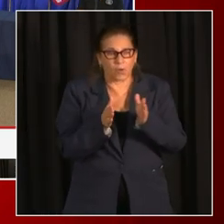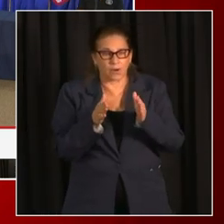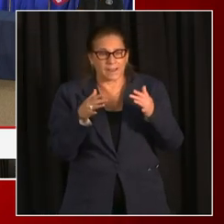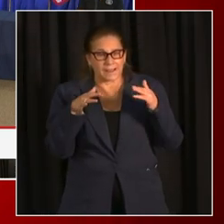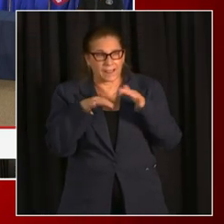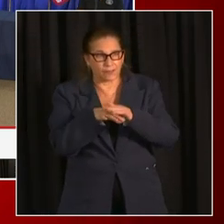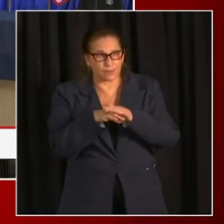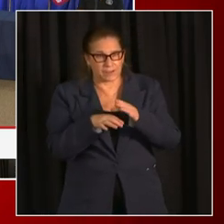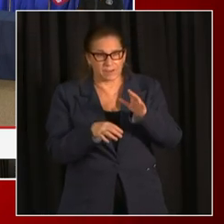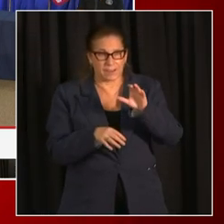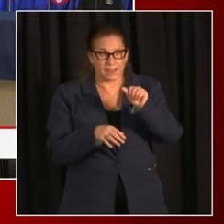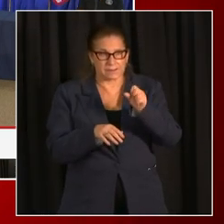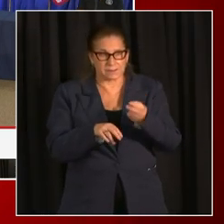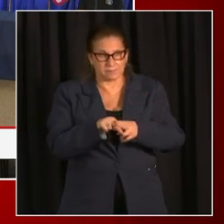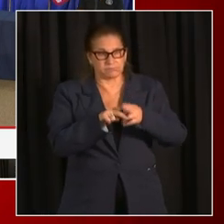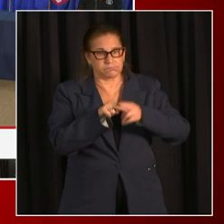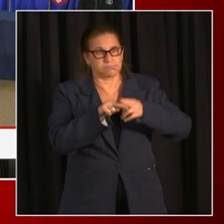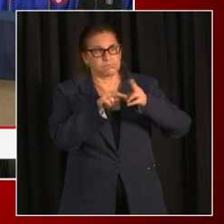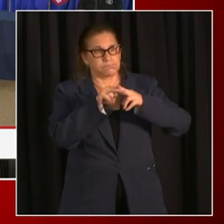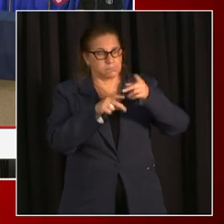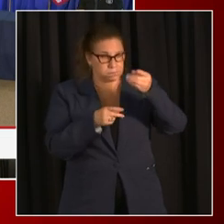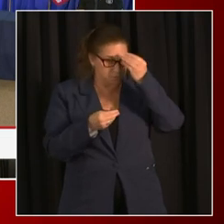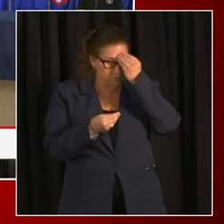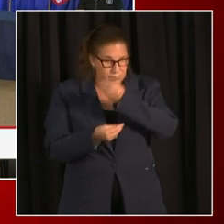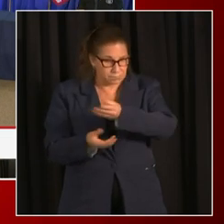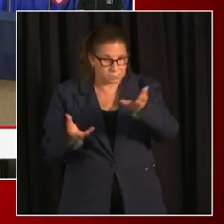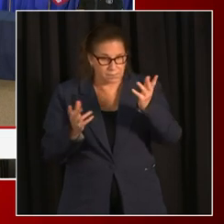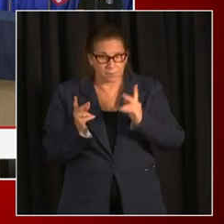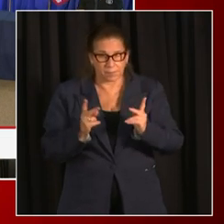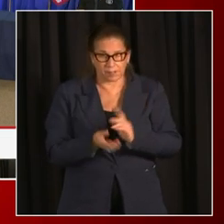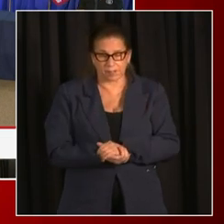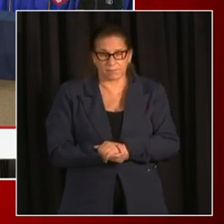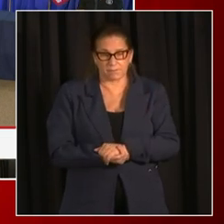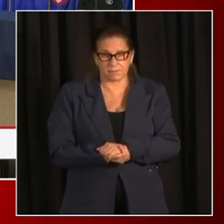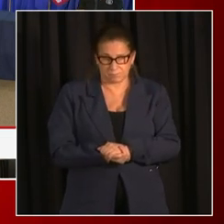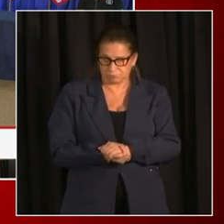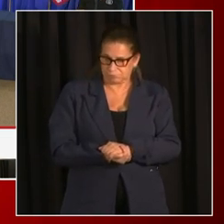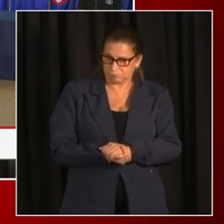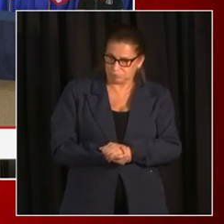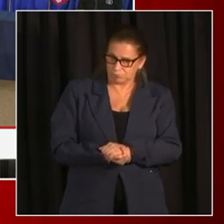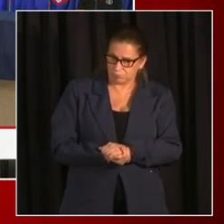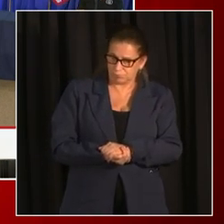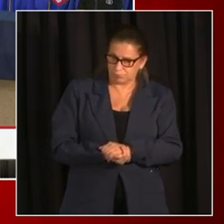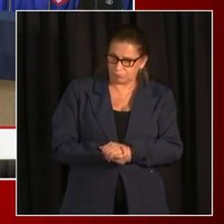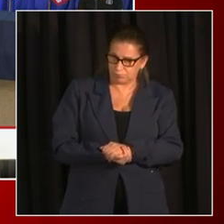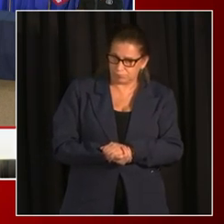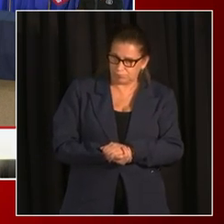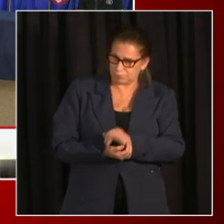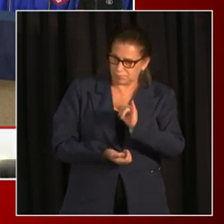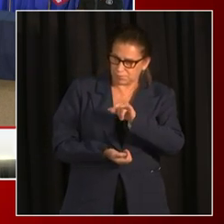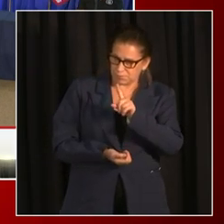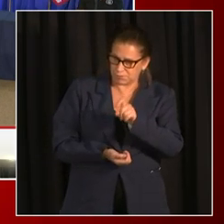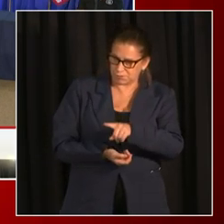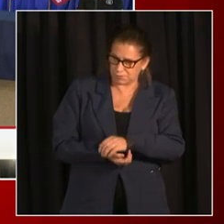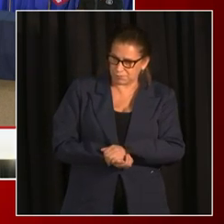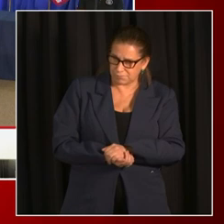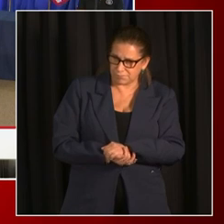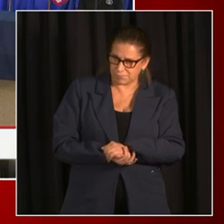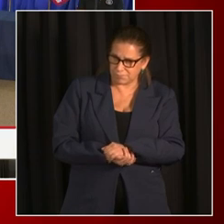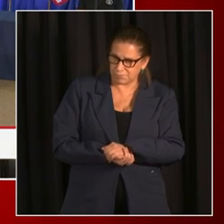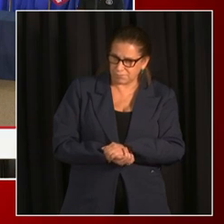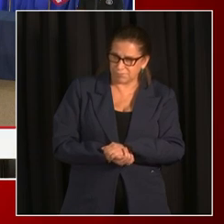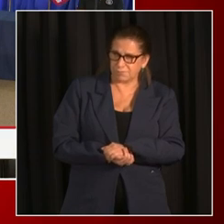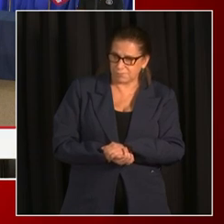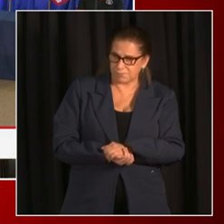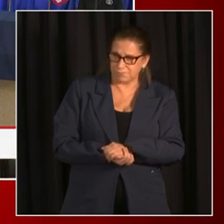can, prepare and know how to act. I think that I've heard this question a number of times, and we've